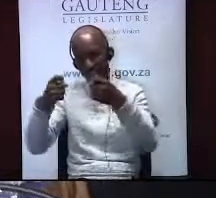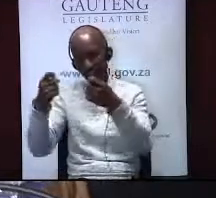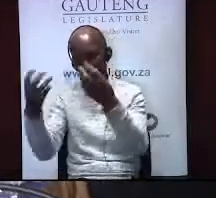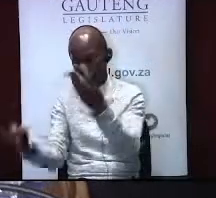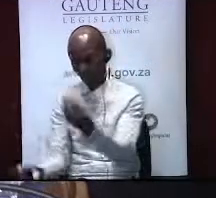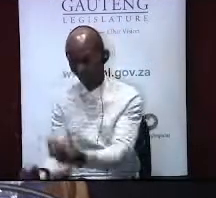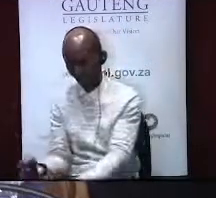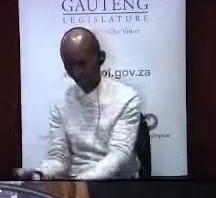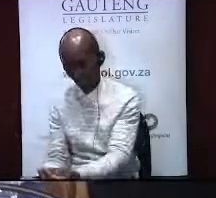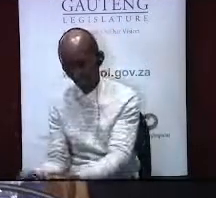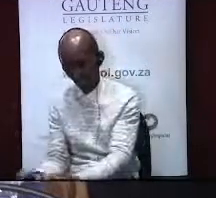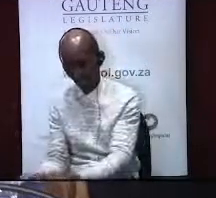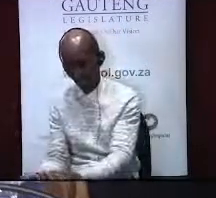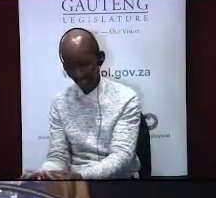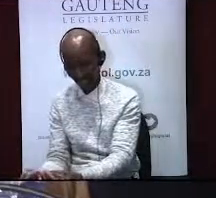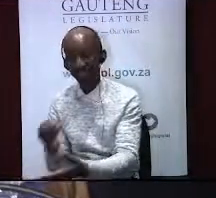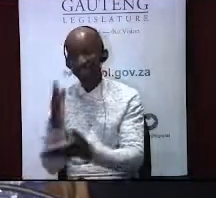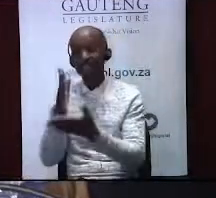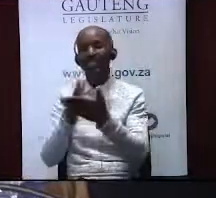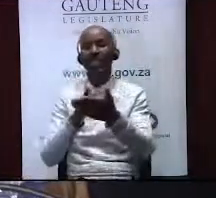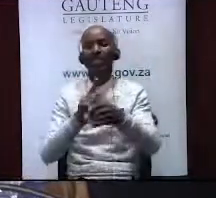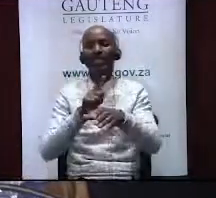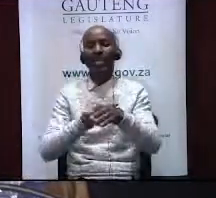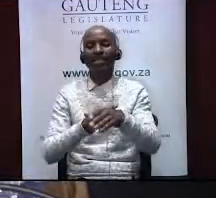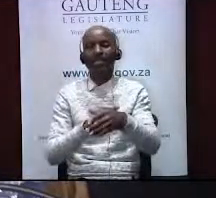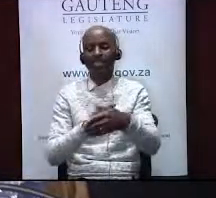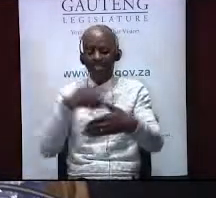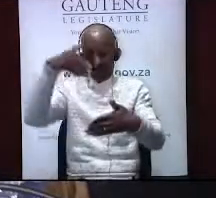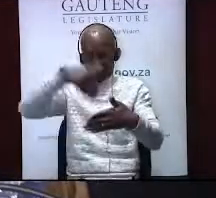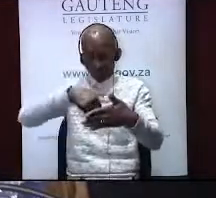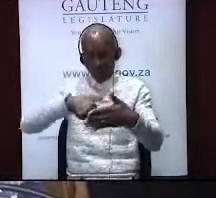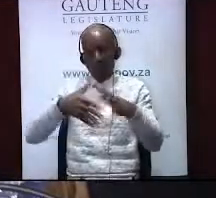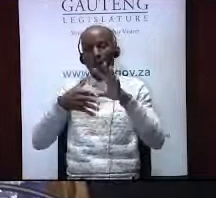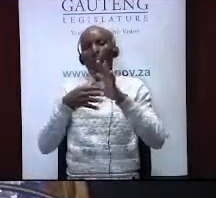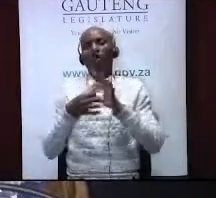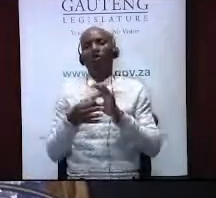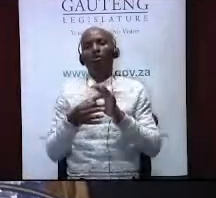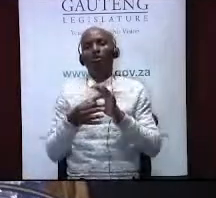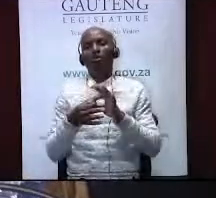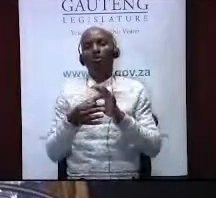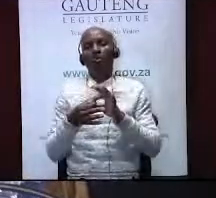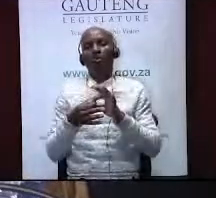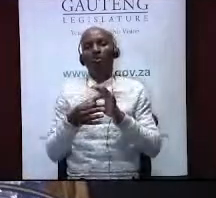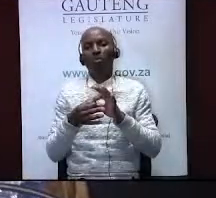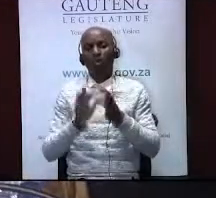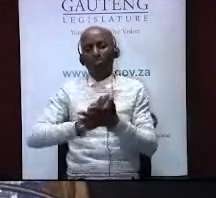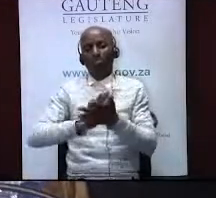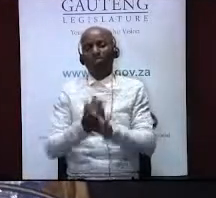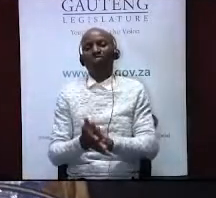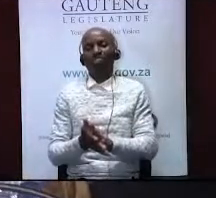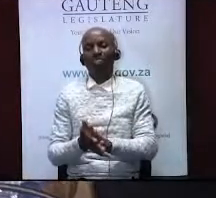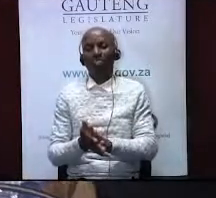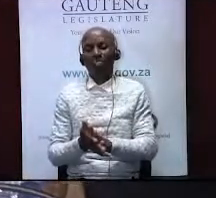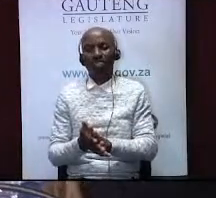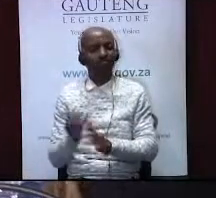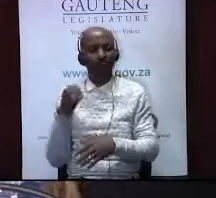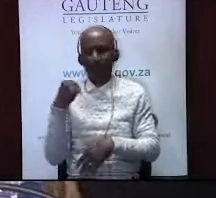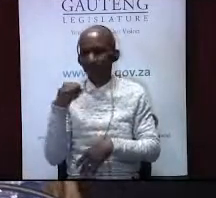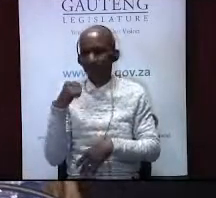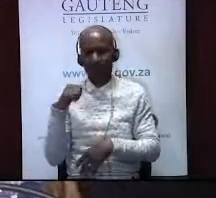rona. Sometimes even inside our very homes, ribe riba paralyzed. Ay